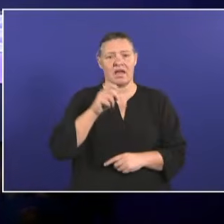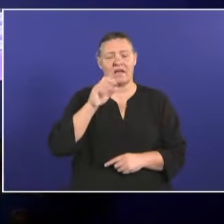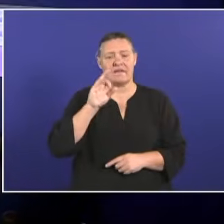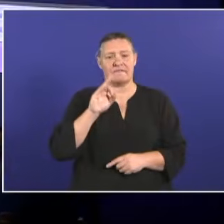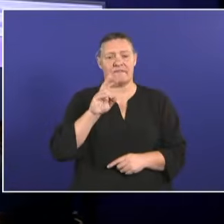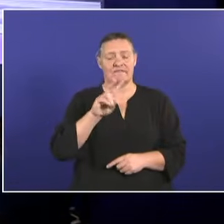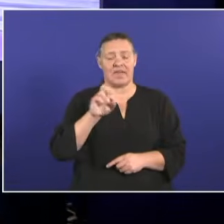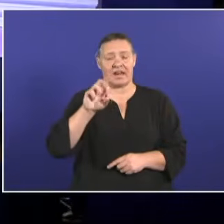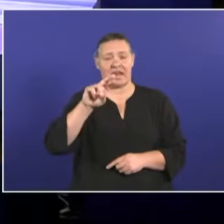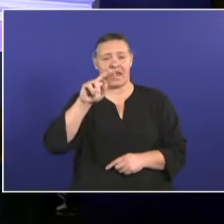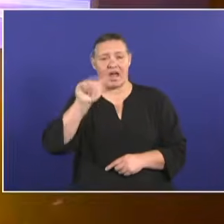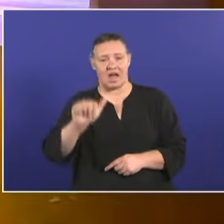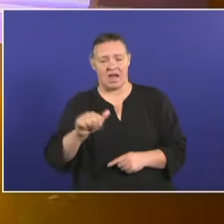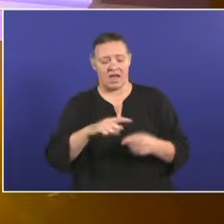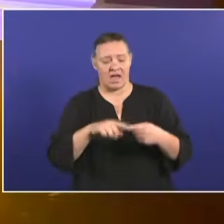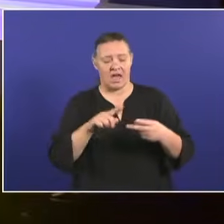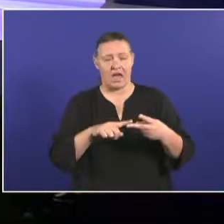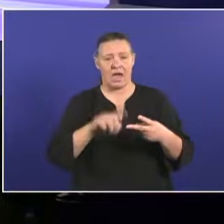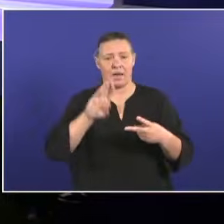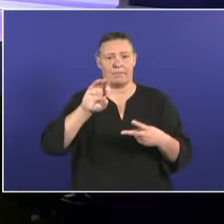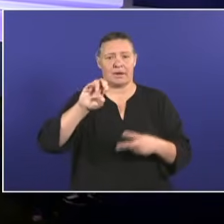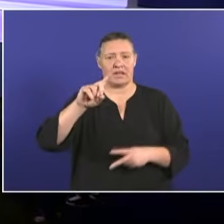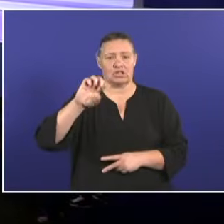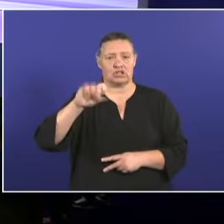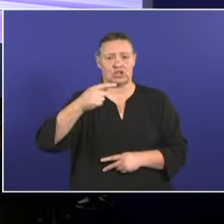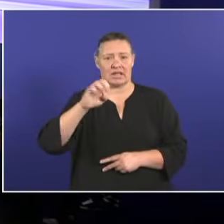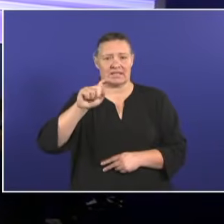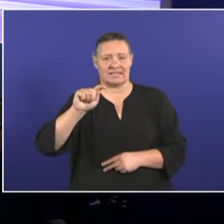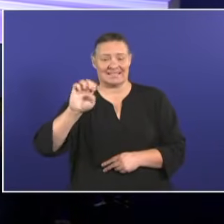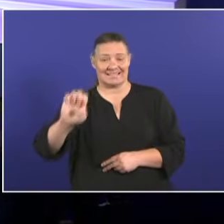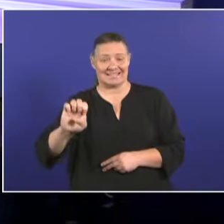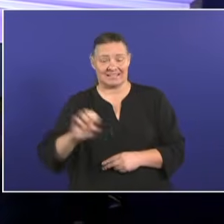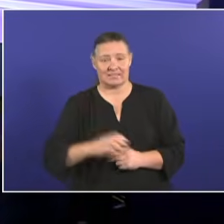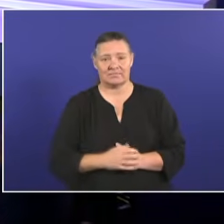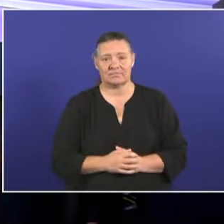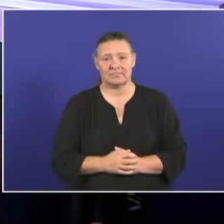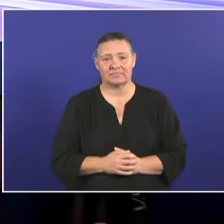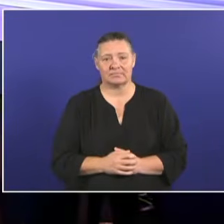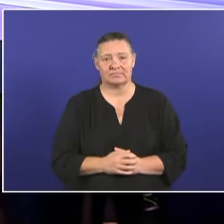Horn and Bridget Masango.